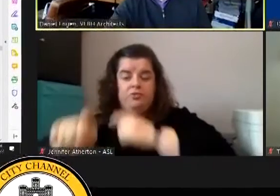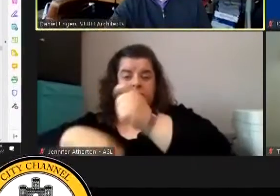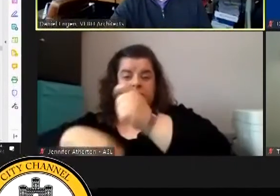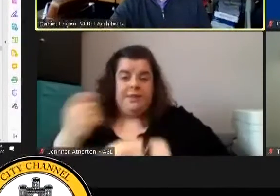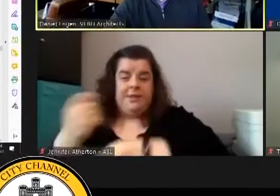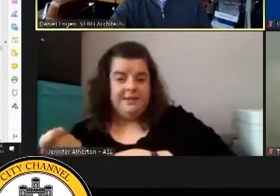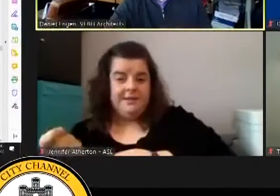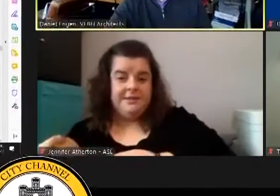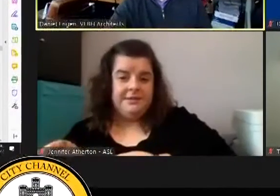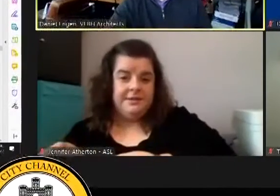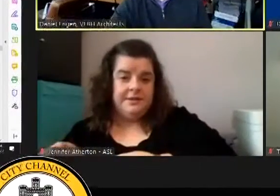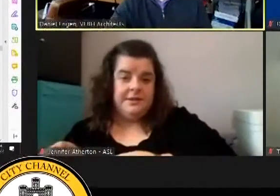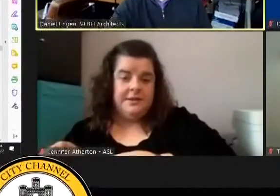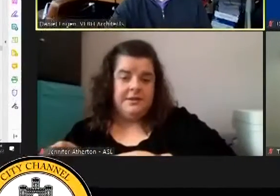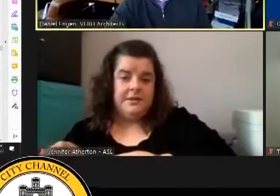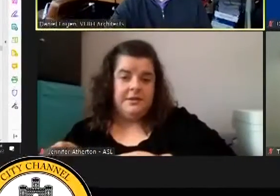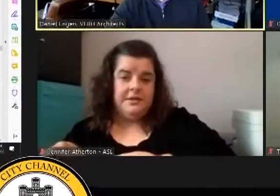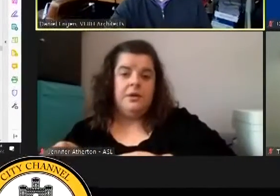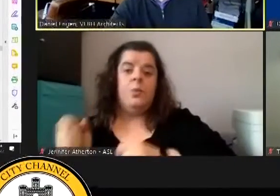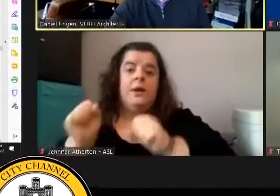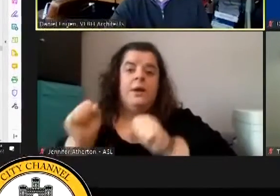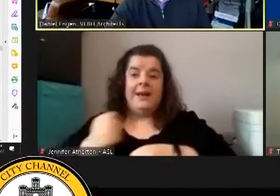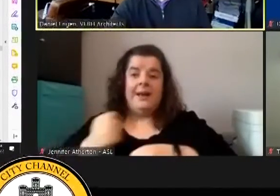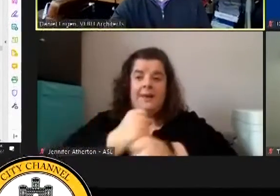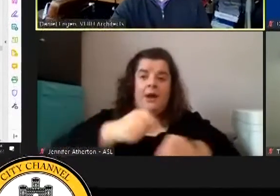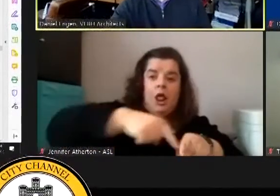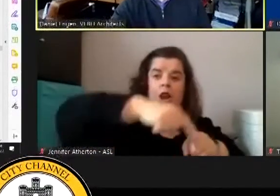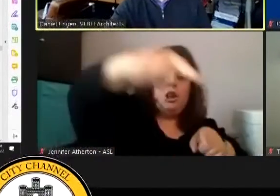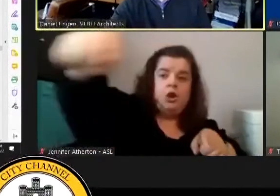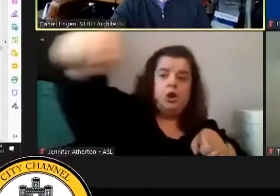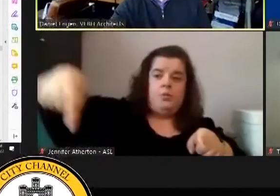we'll be able to make a loop road. This is an existing entrance